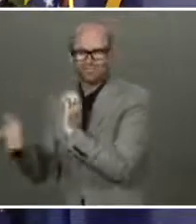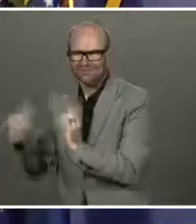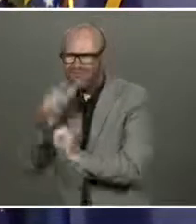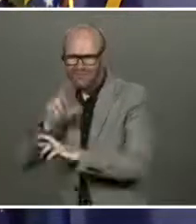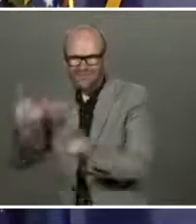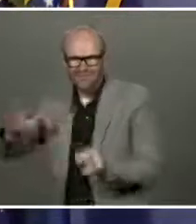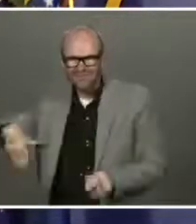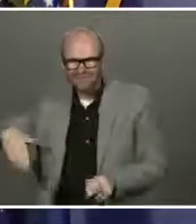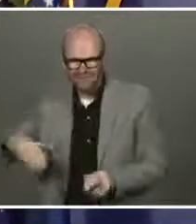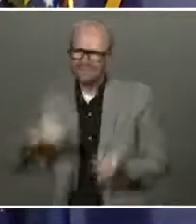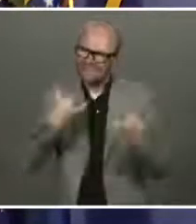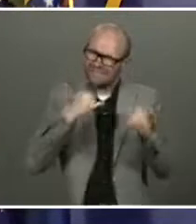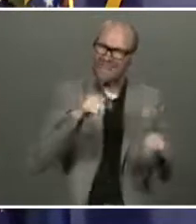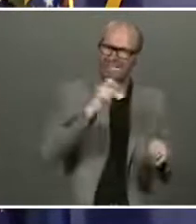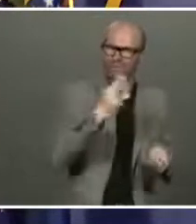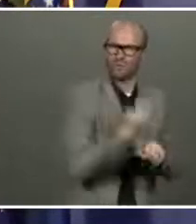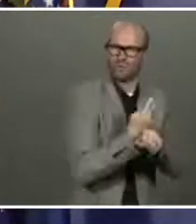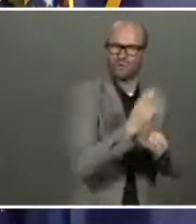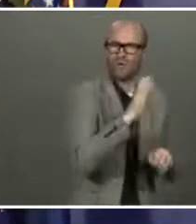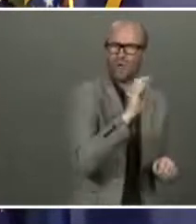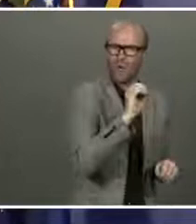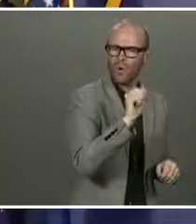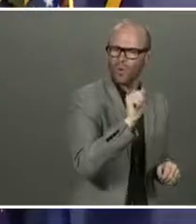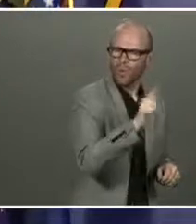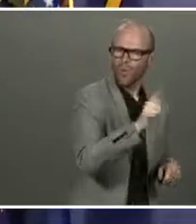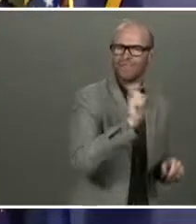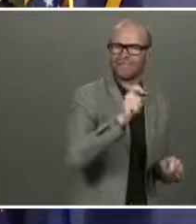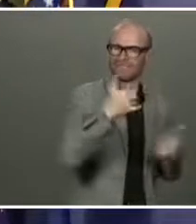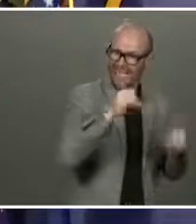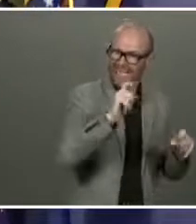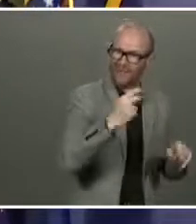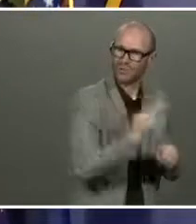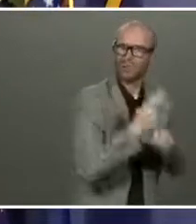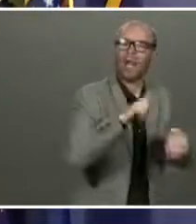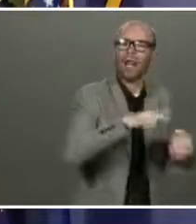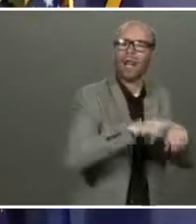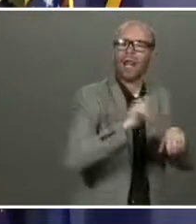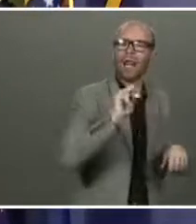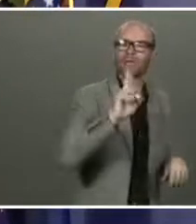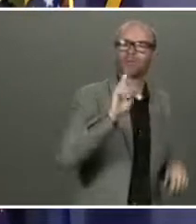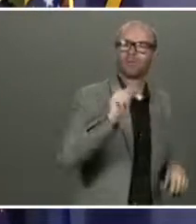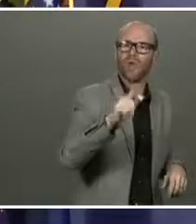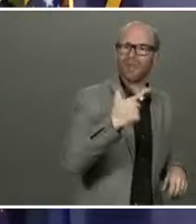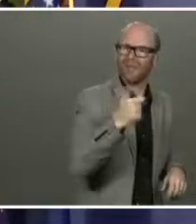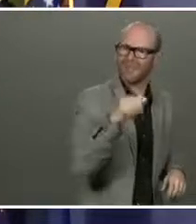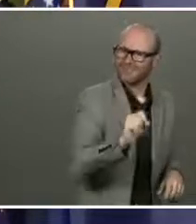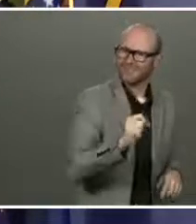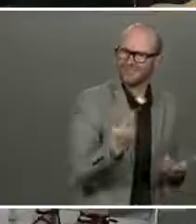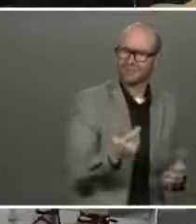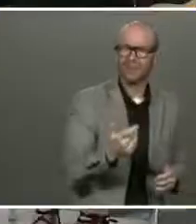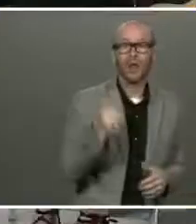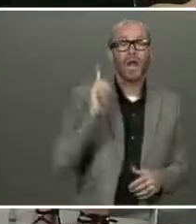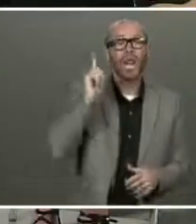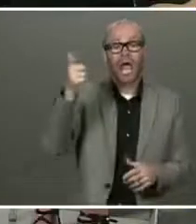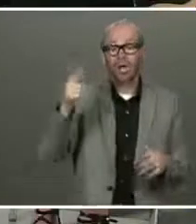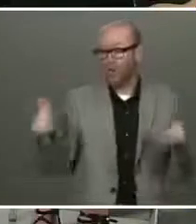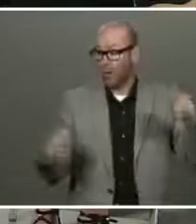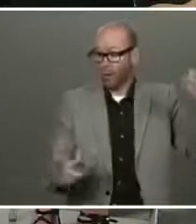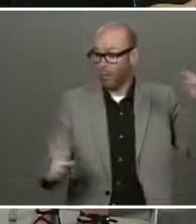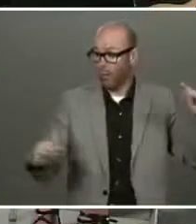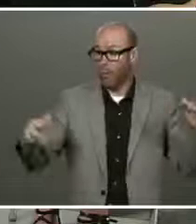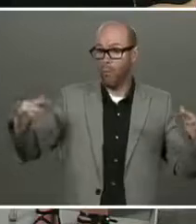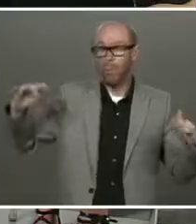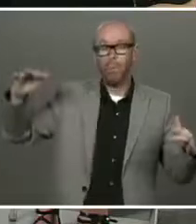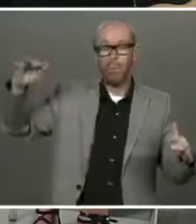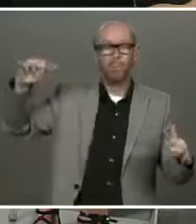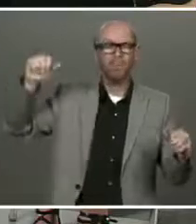by coal and natural gas, then we can start to significantly reduce our reliance on those other energy sources. Please, Governor, now. Yesterday the Director